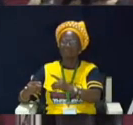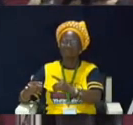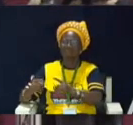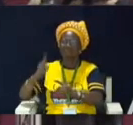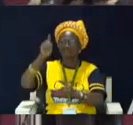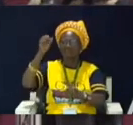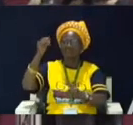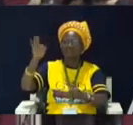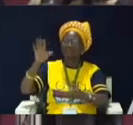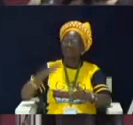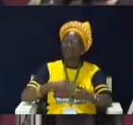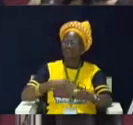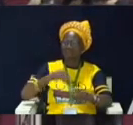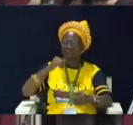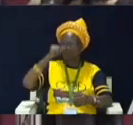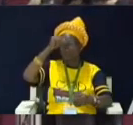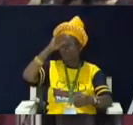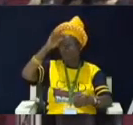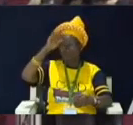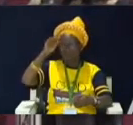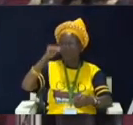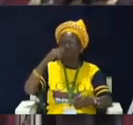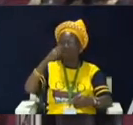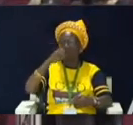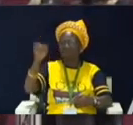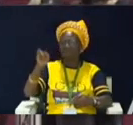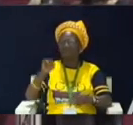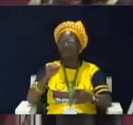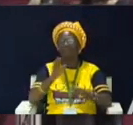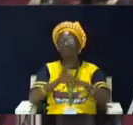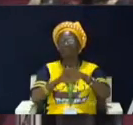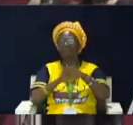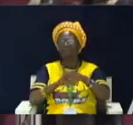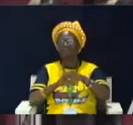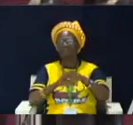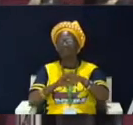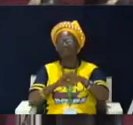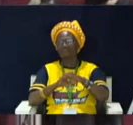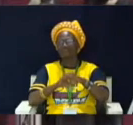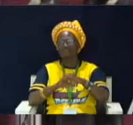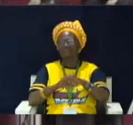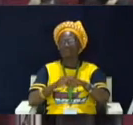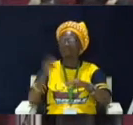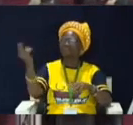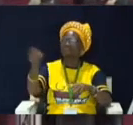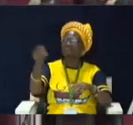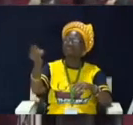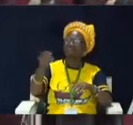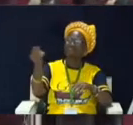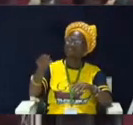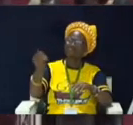One of my boys speaking on Thursday